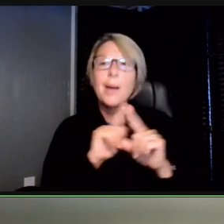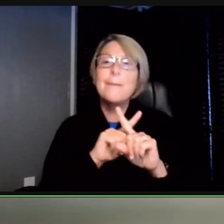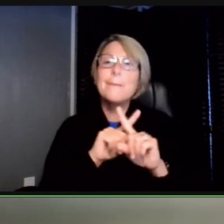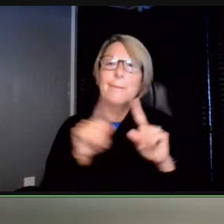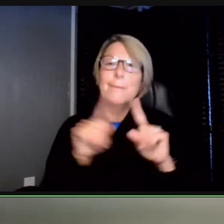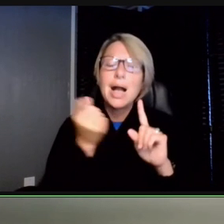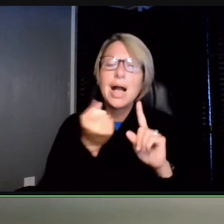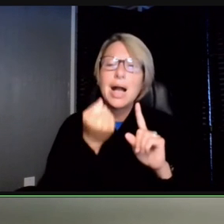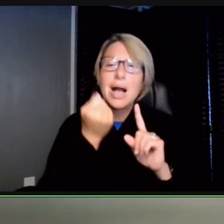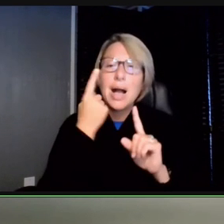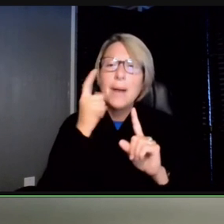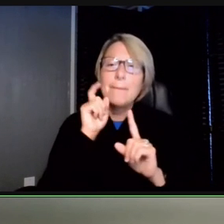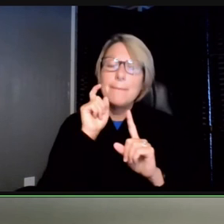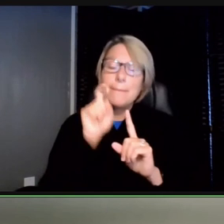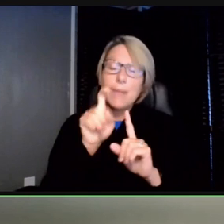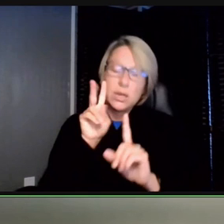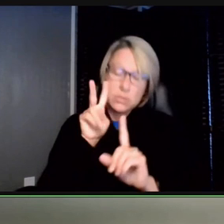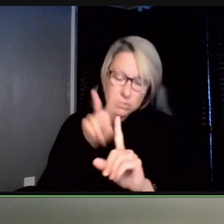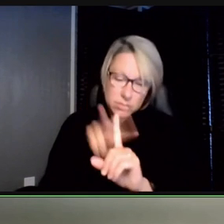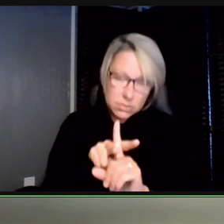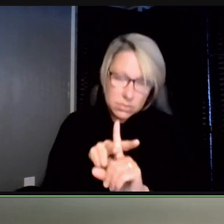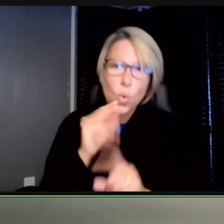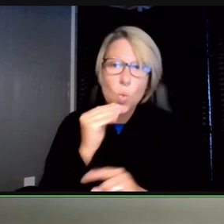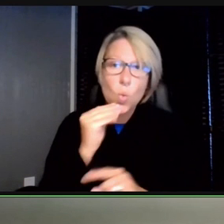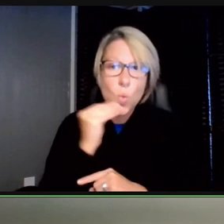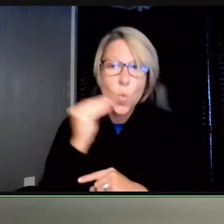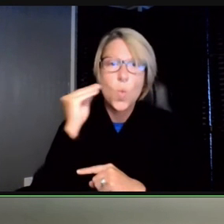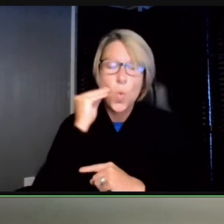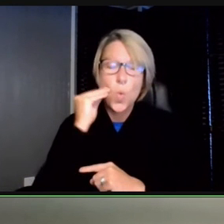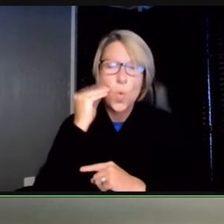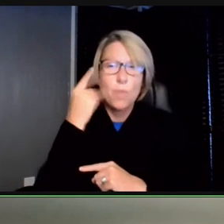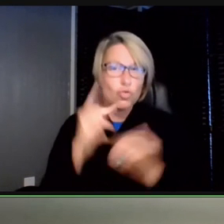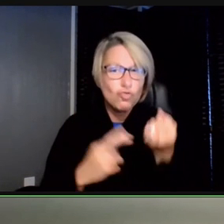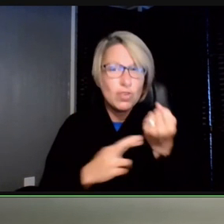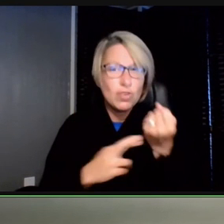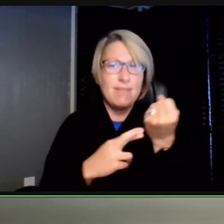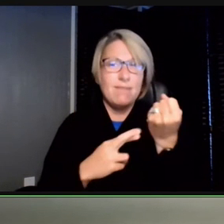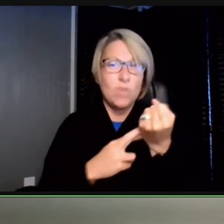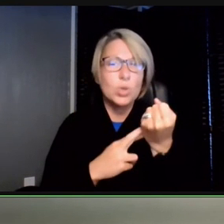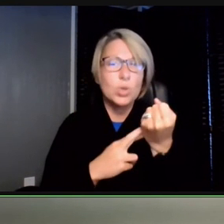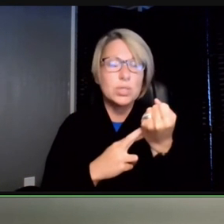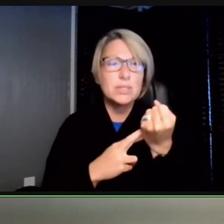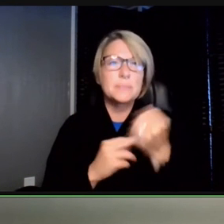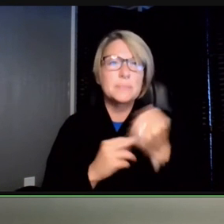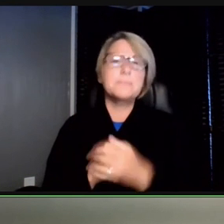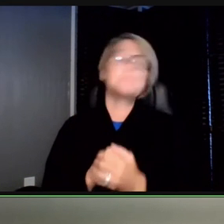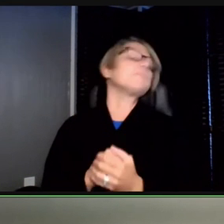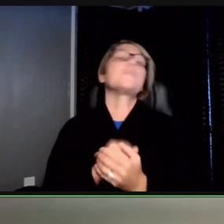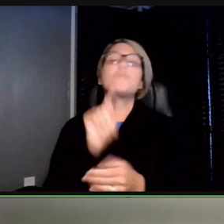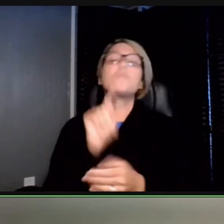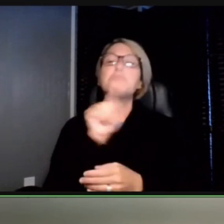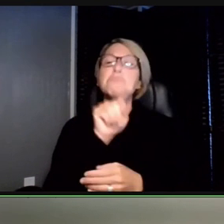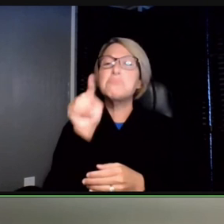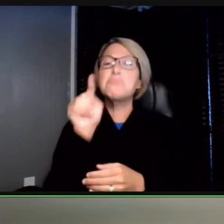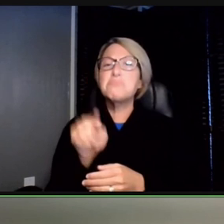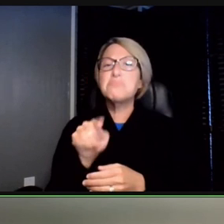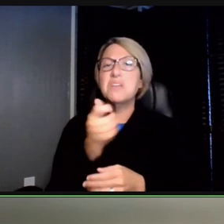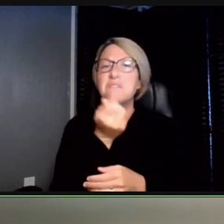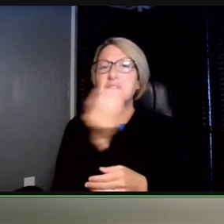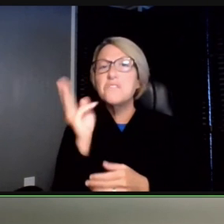your home setting to help for reinforcing. And these were just a couple of examples